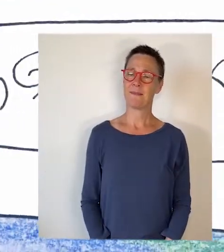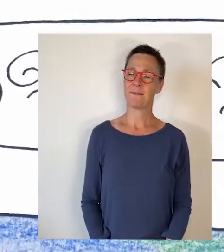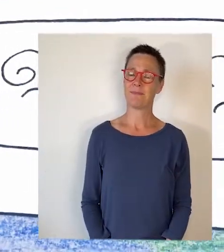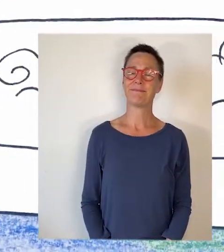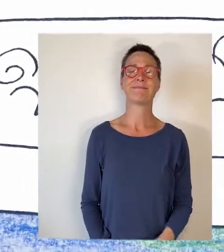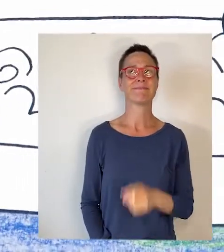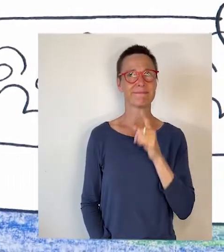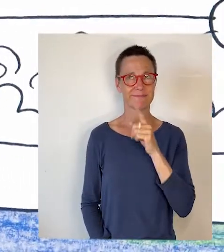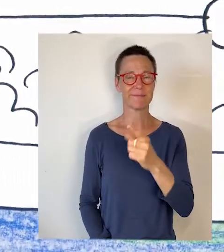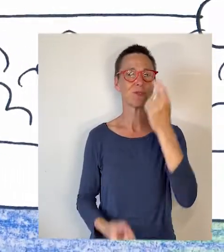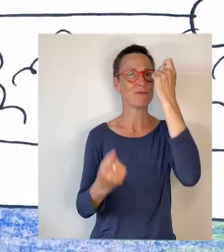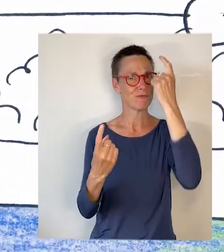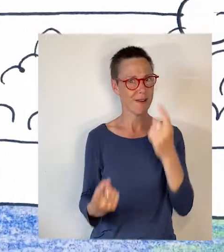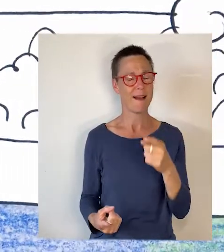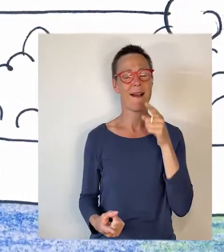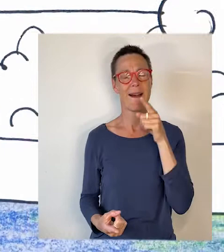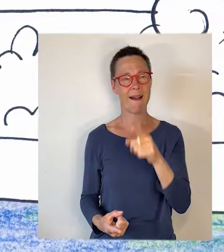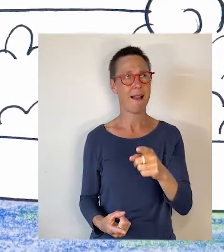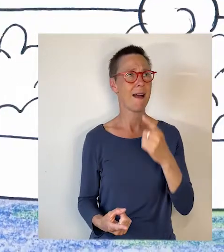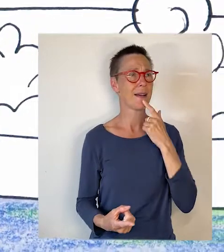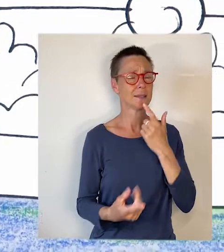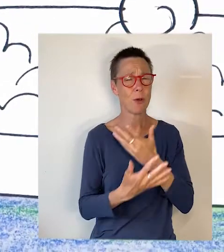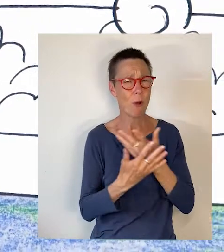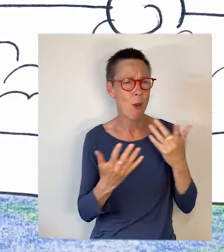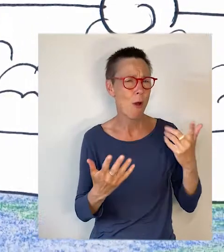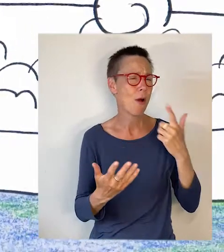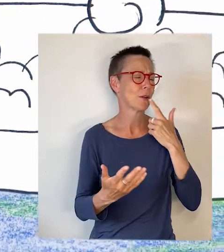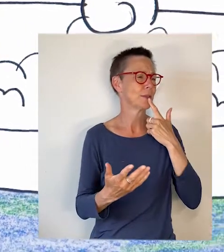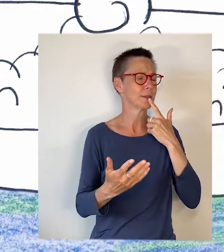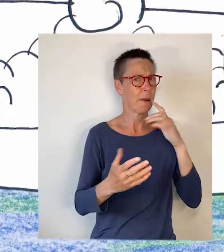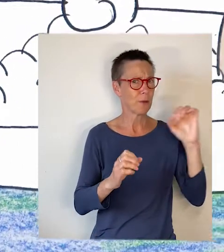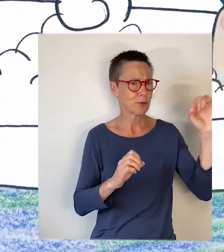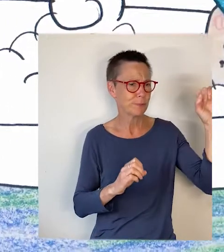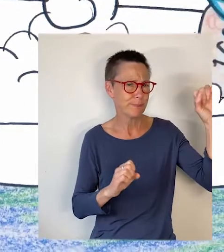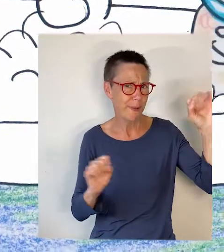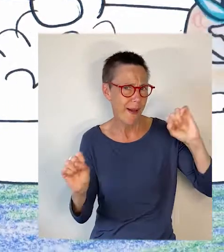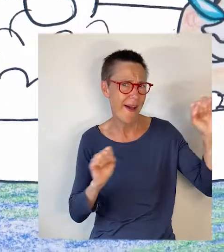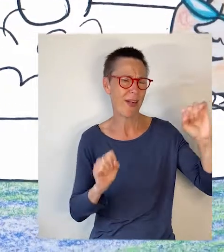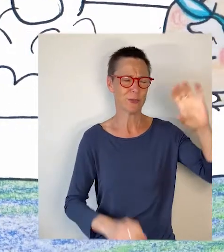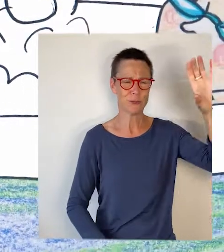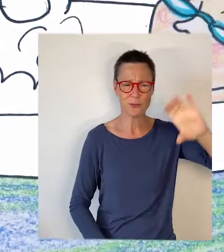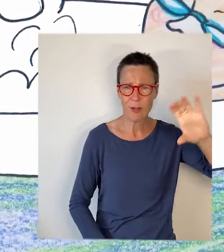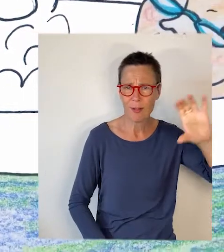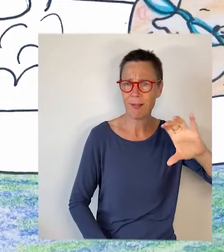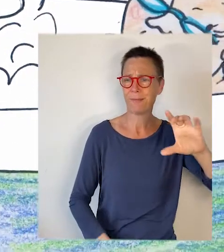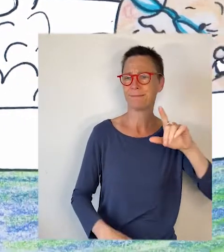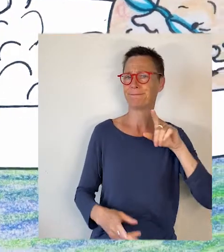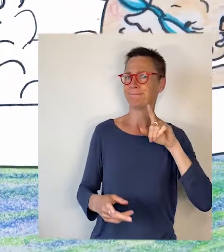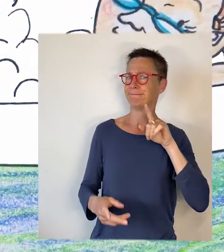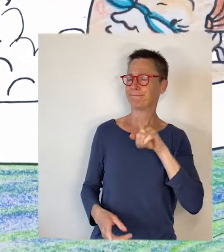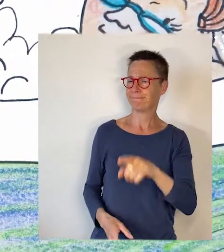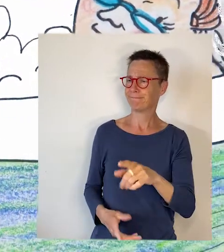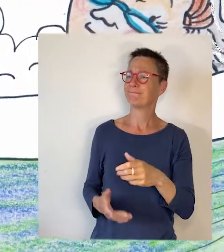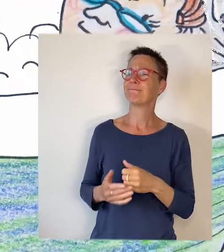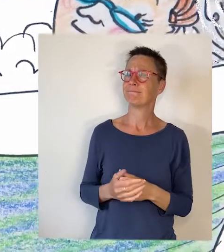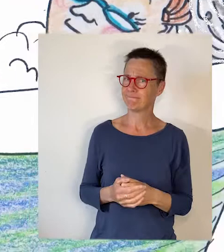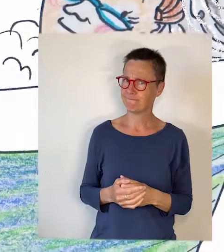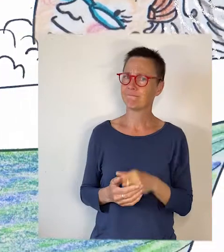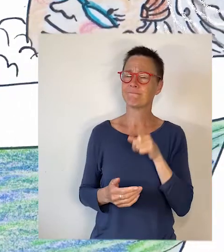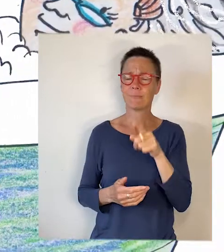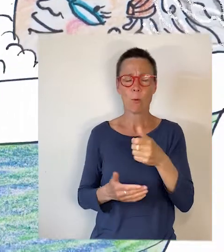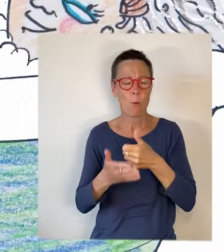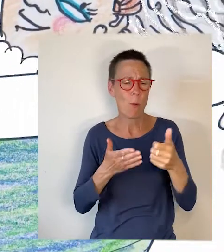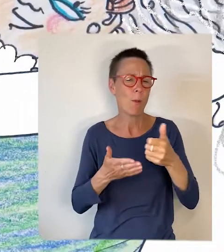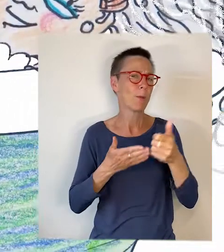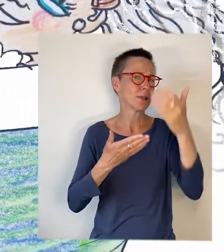water, and I thought this explains a lot. The excessive bathing in baths full of salt and the